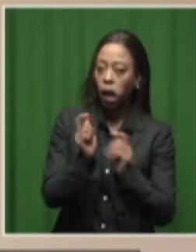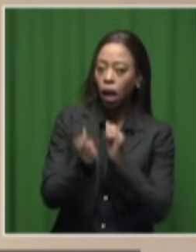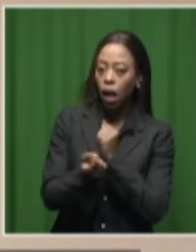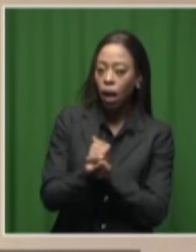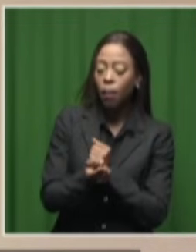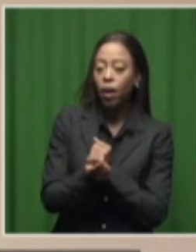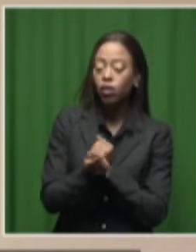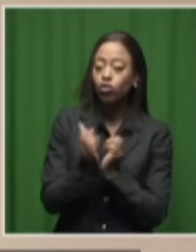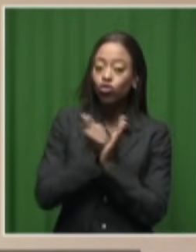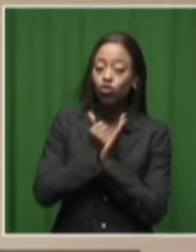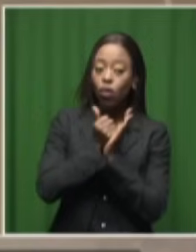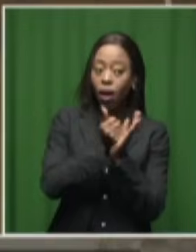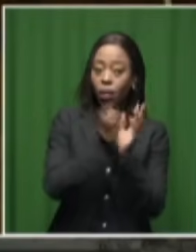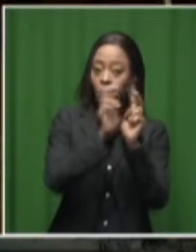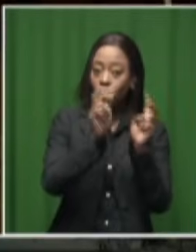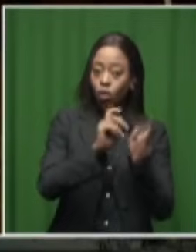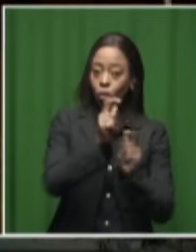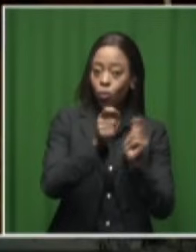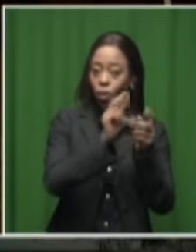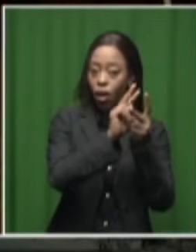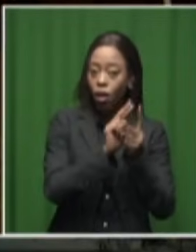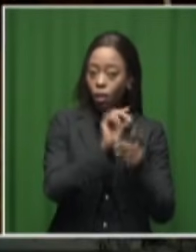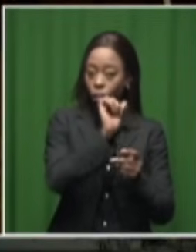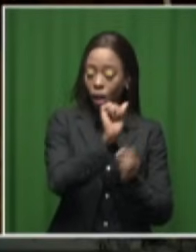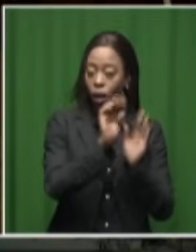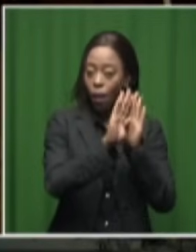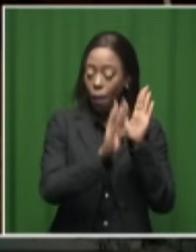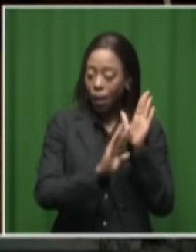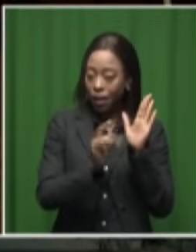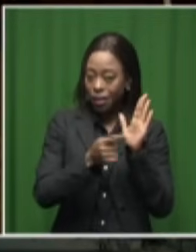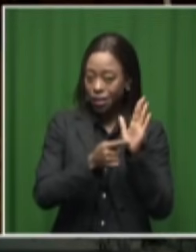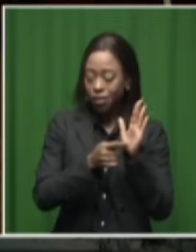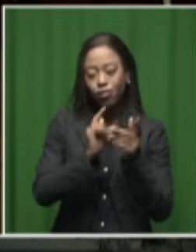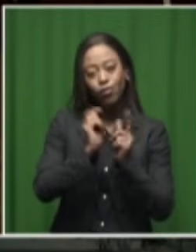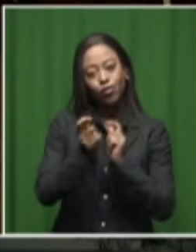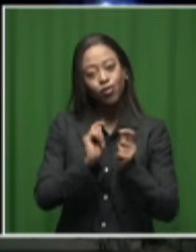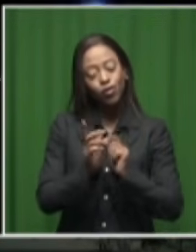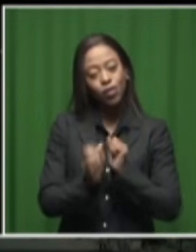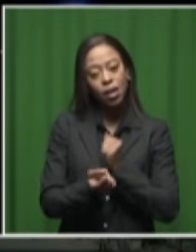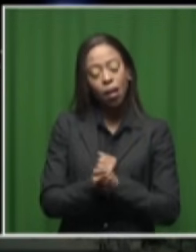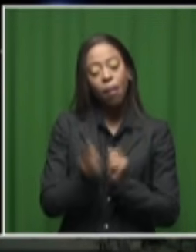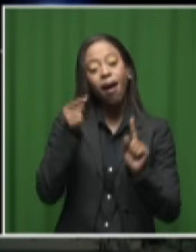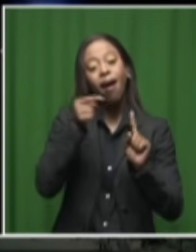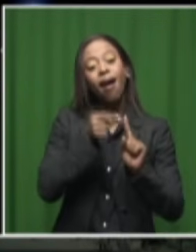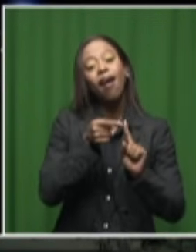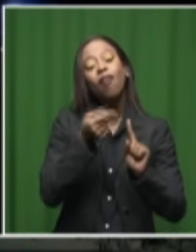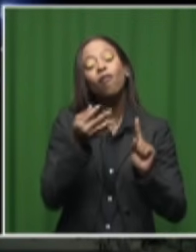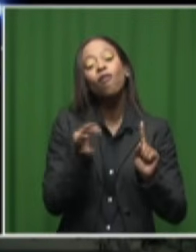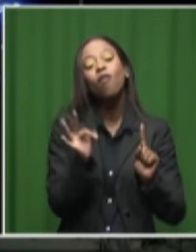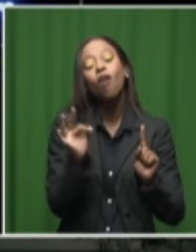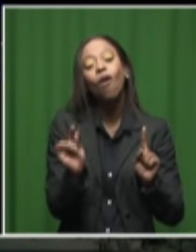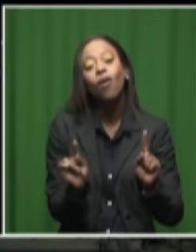relief, Eskom debt relief bill, are changes which are intended to,